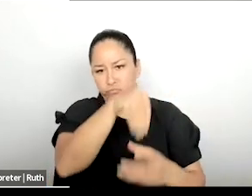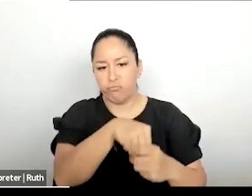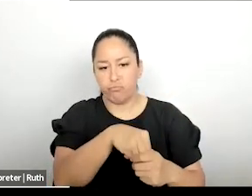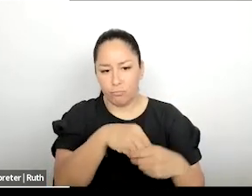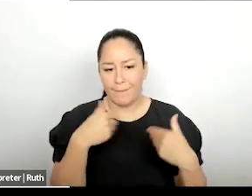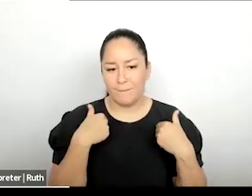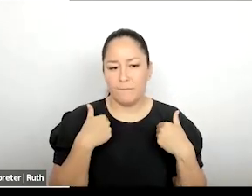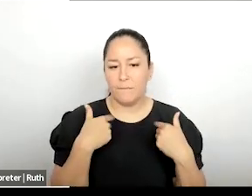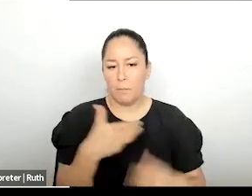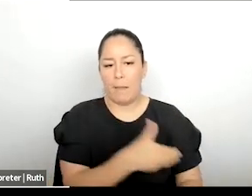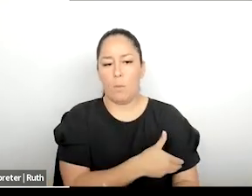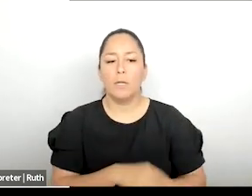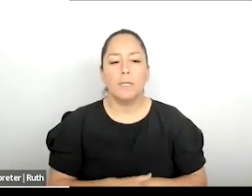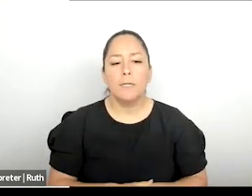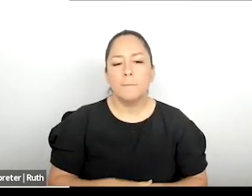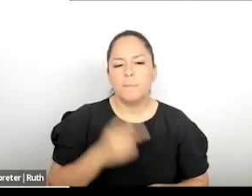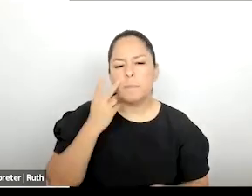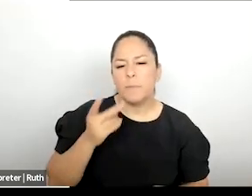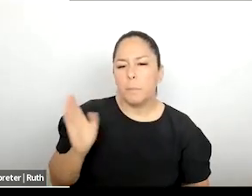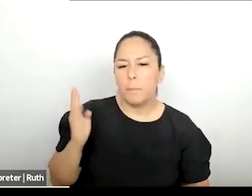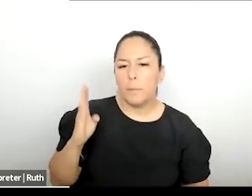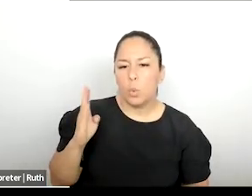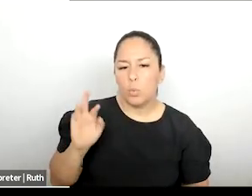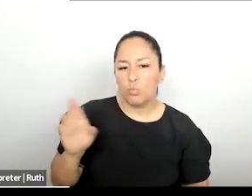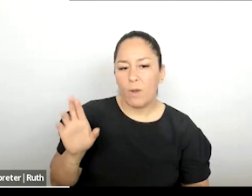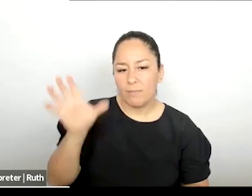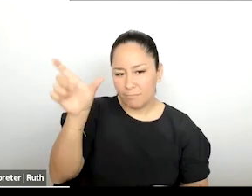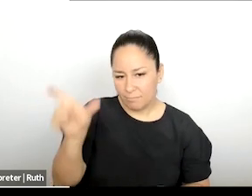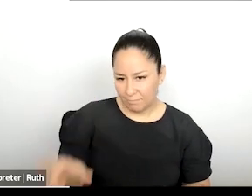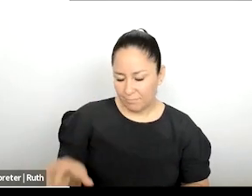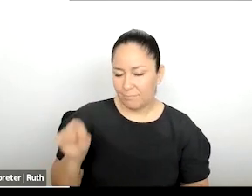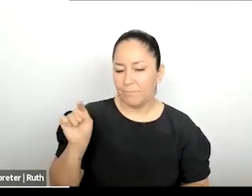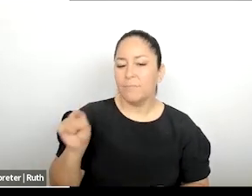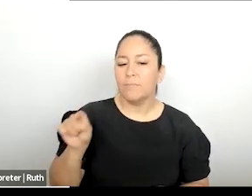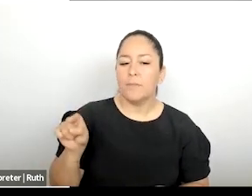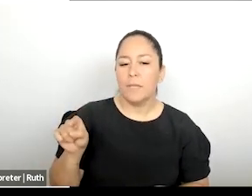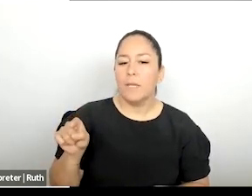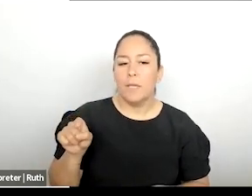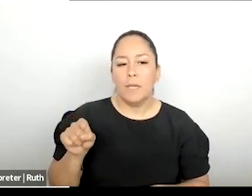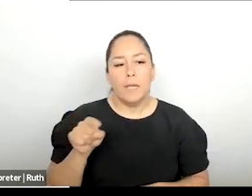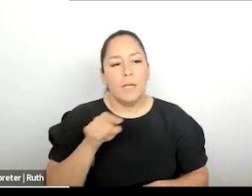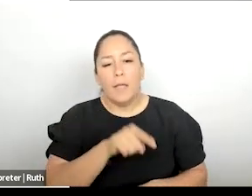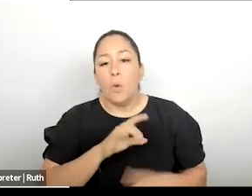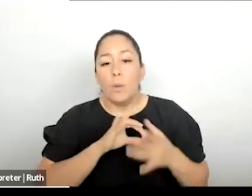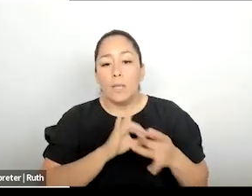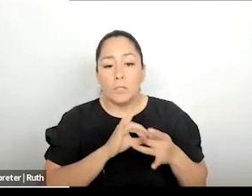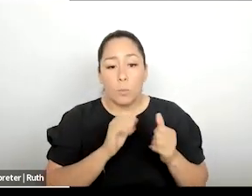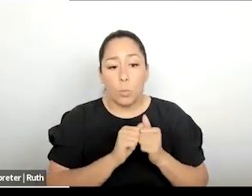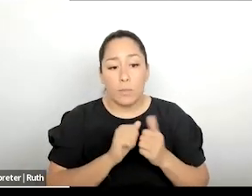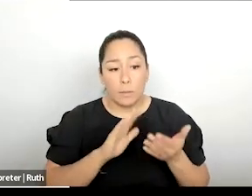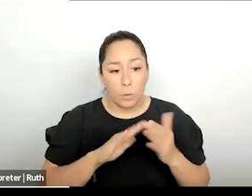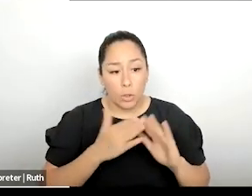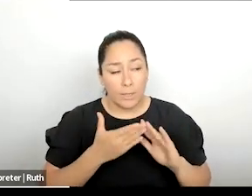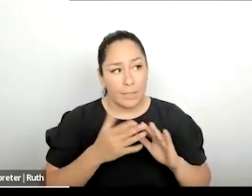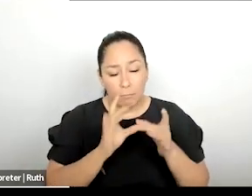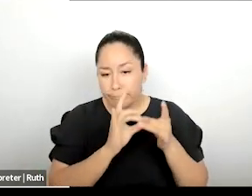image all the way at the right end of the screen, again, those relationships with the community are with each other in all directions.